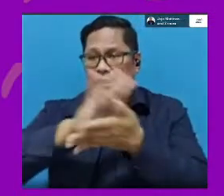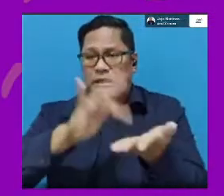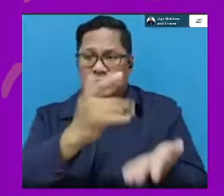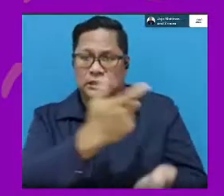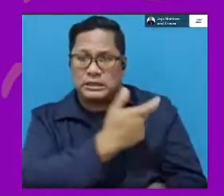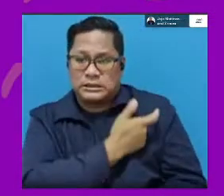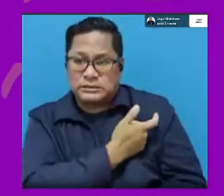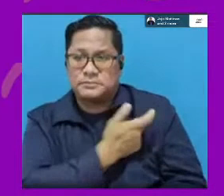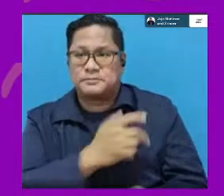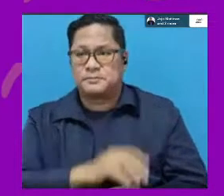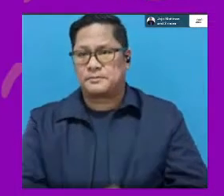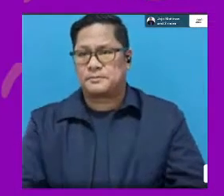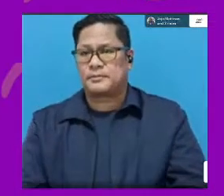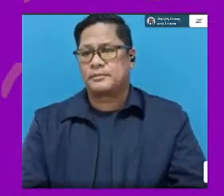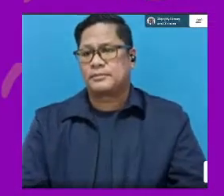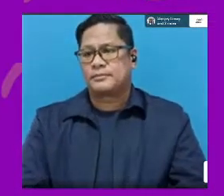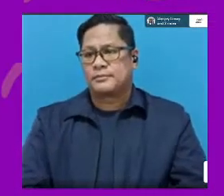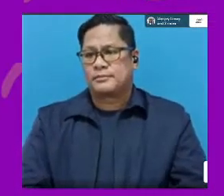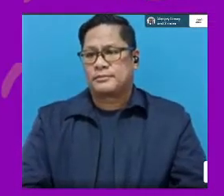Okay.